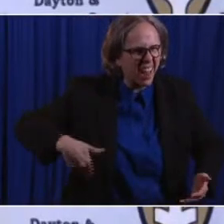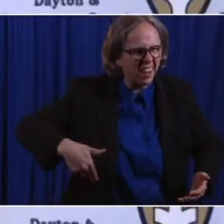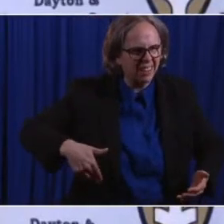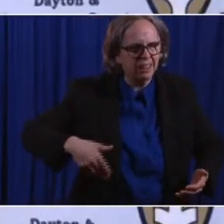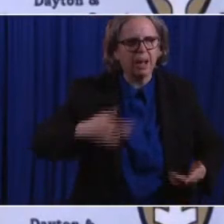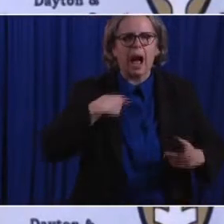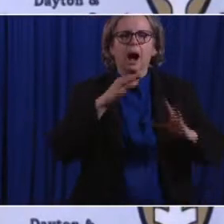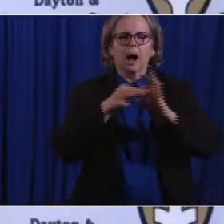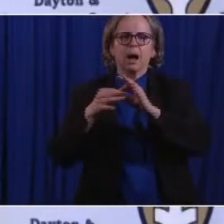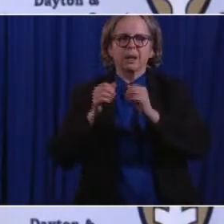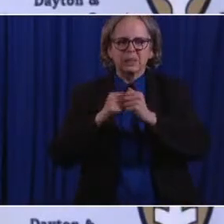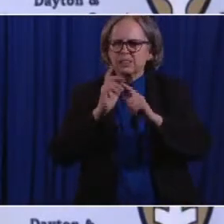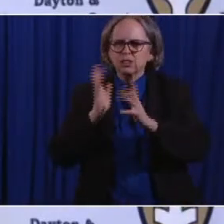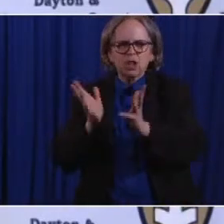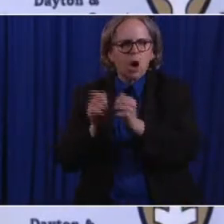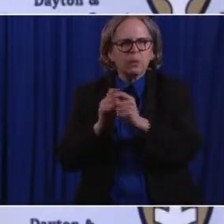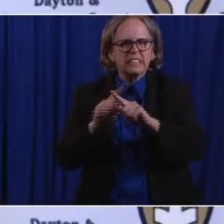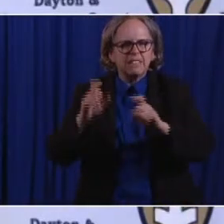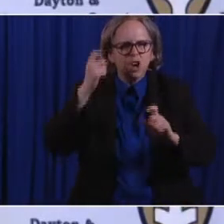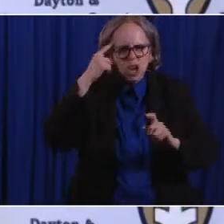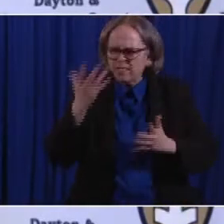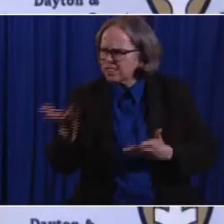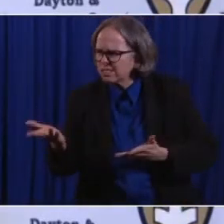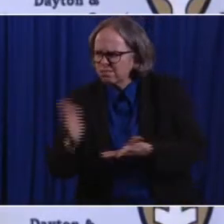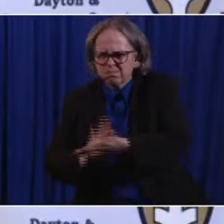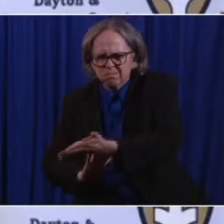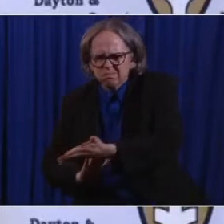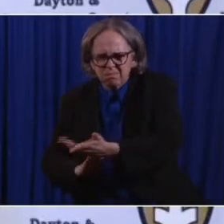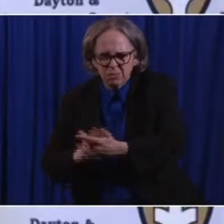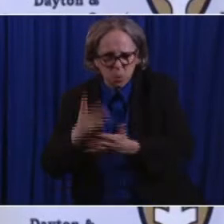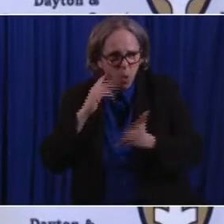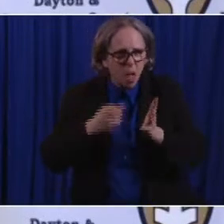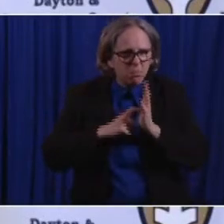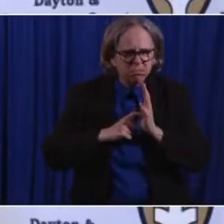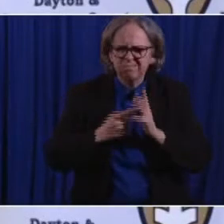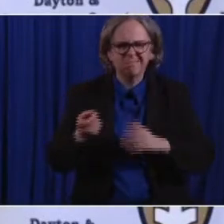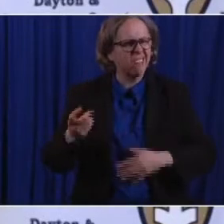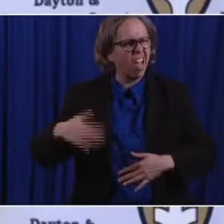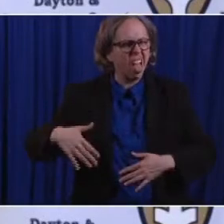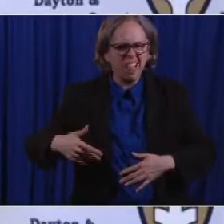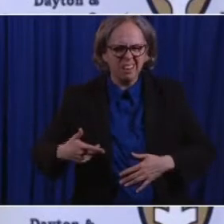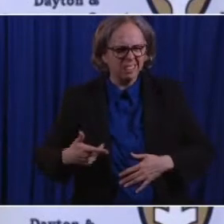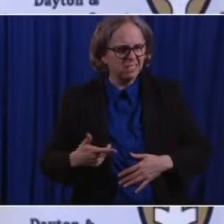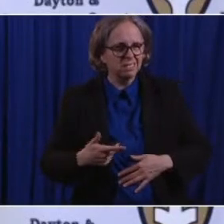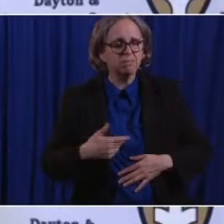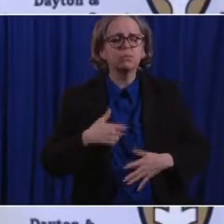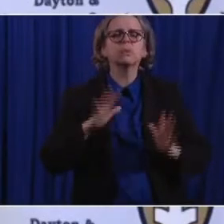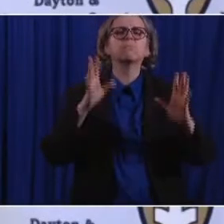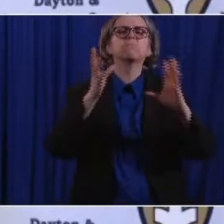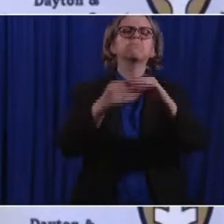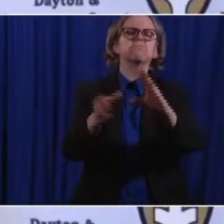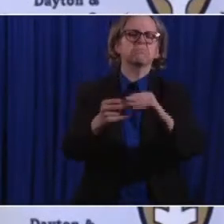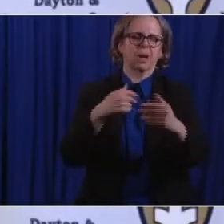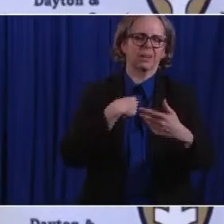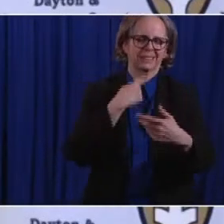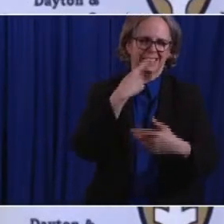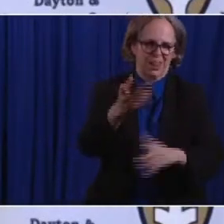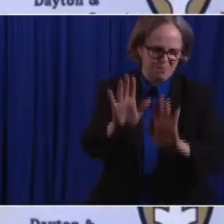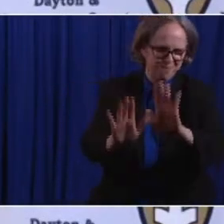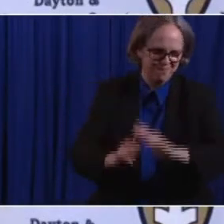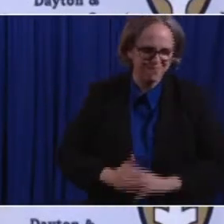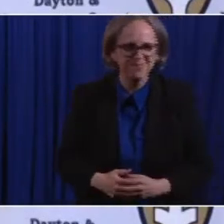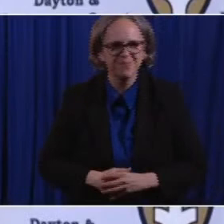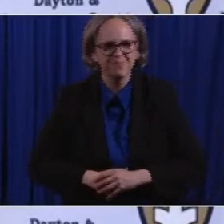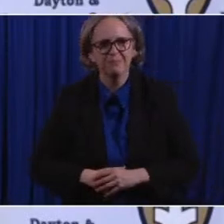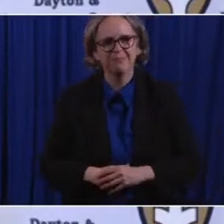was going to try to do that. I will share with you a story. I was talking to a friend of mine, and I